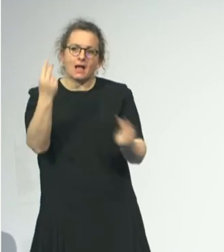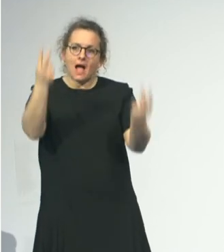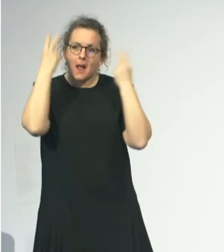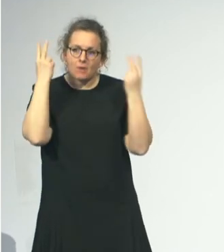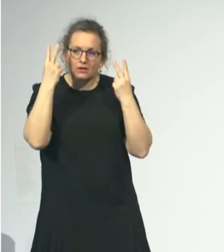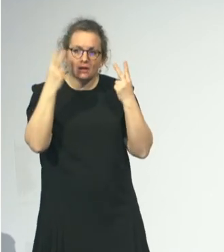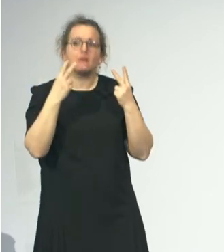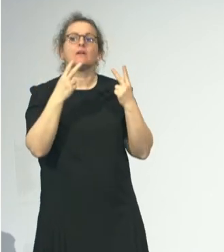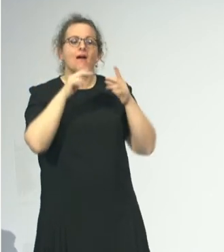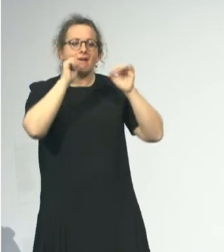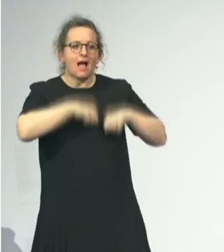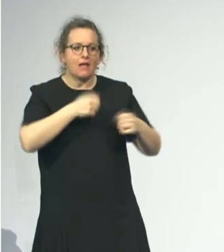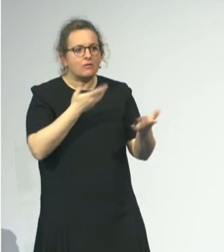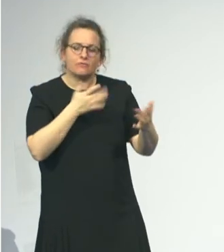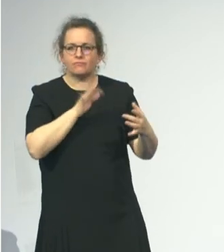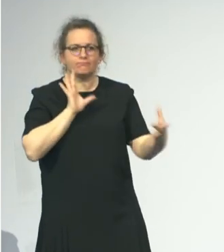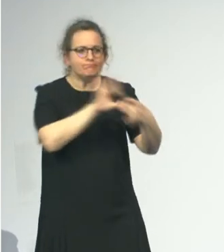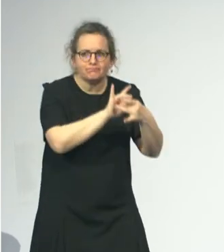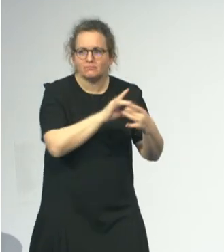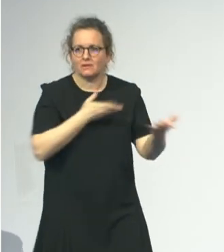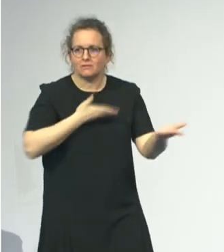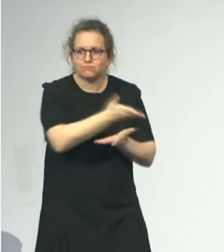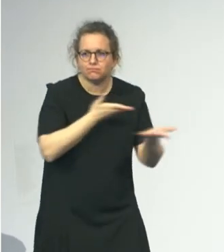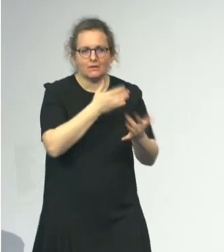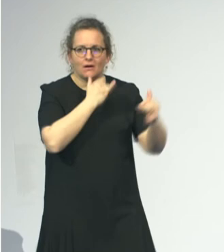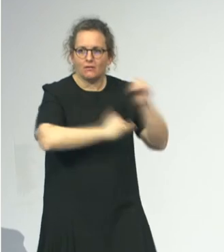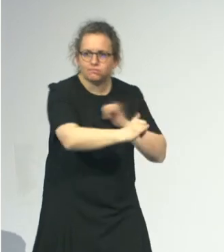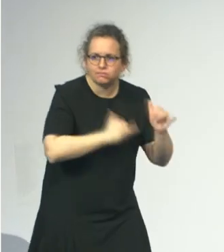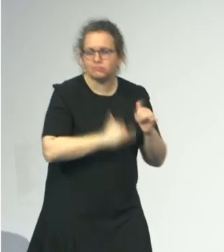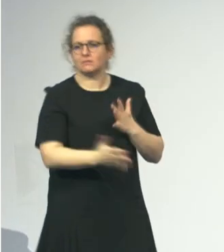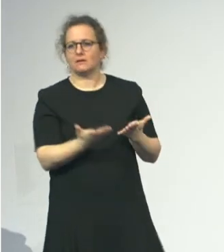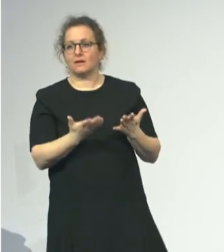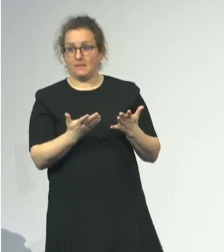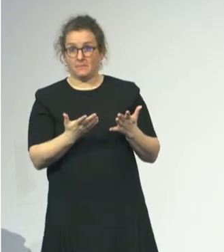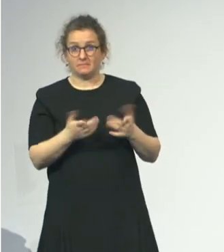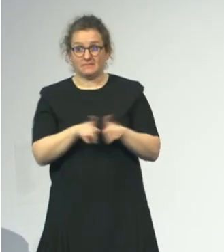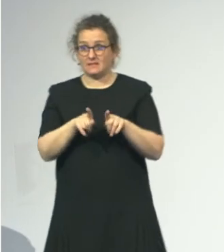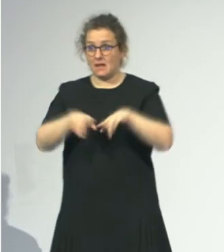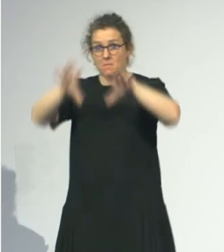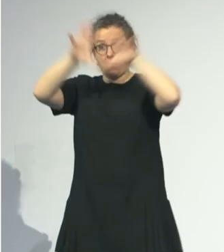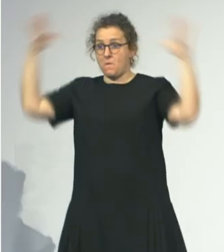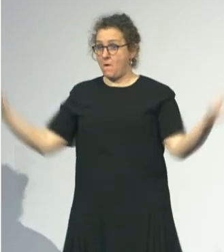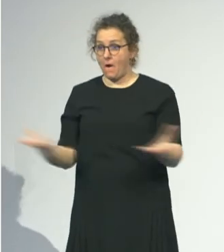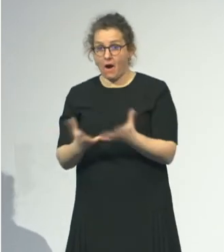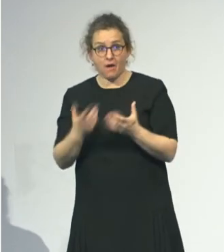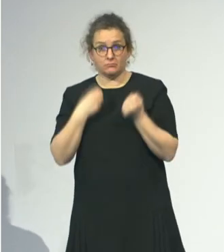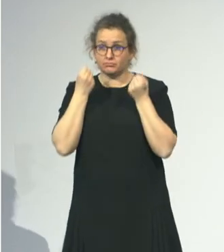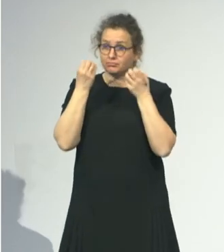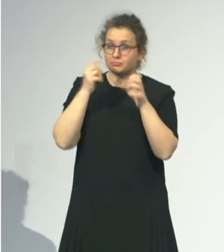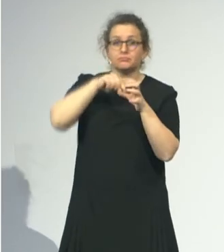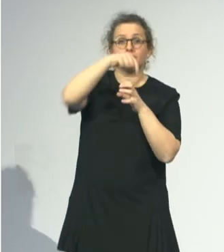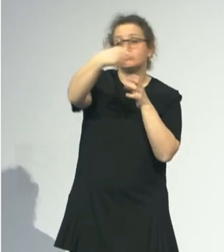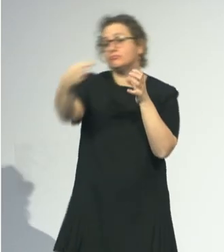are spread all over the world, and they come here. So I have peers. I'm not